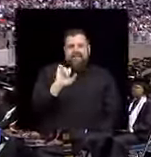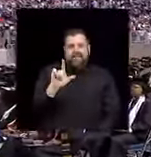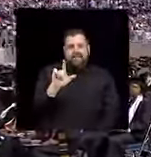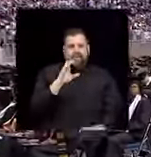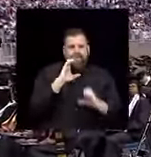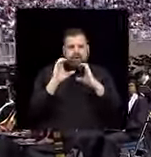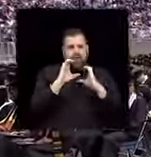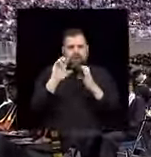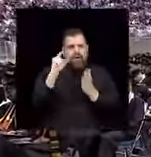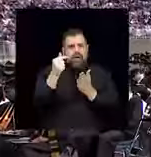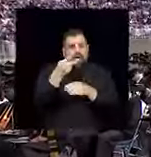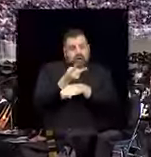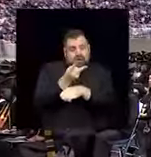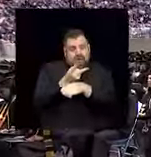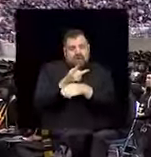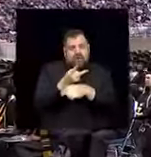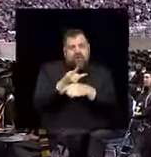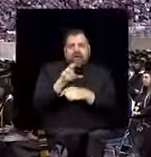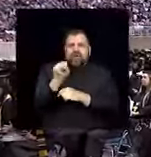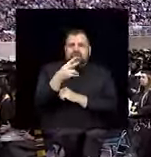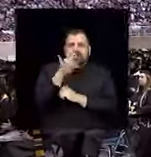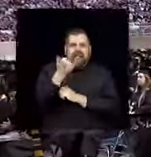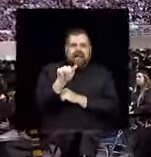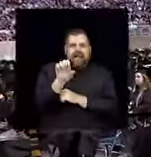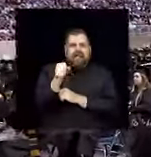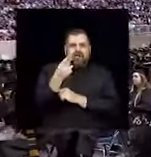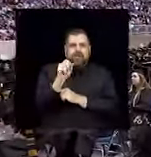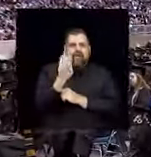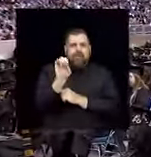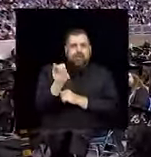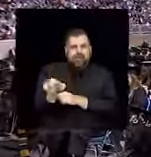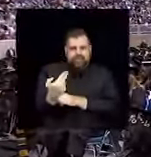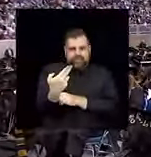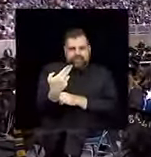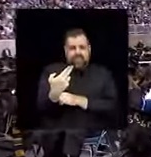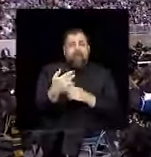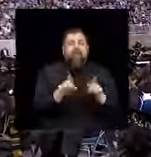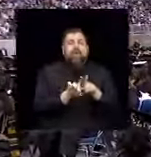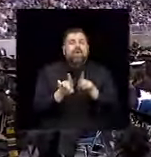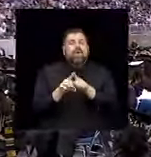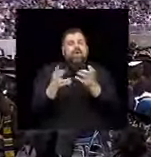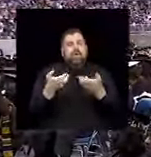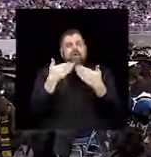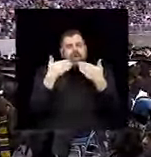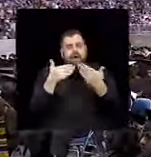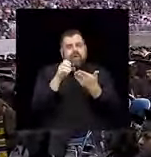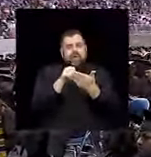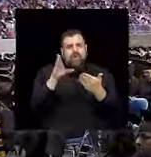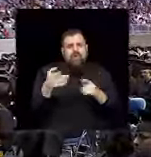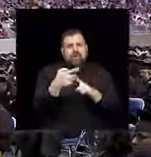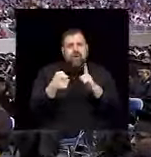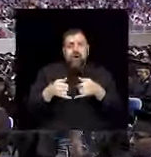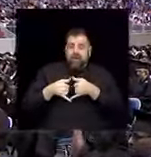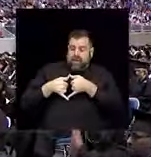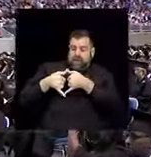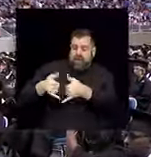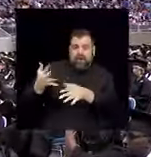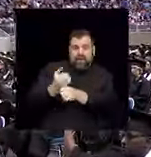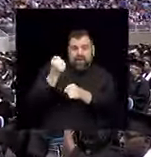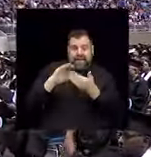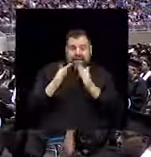student Shima Shabush. We also would like to thank students from the award-winning and